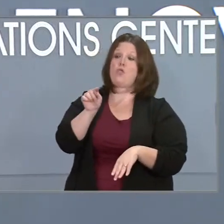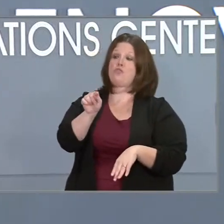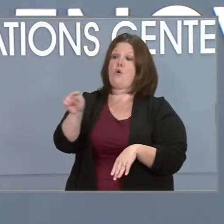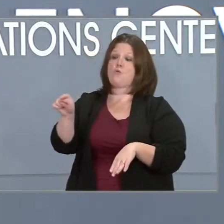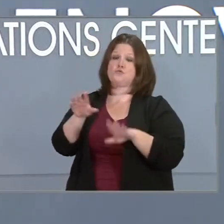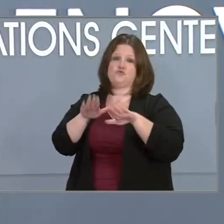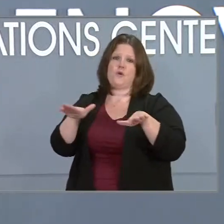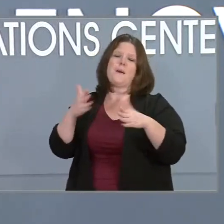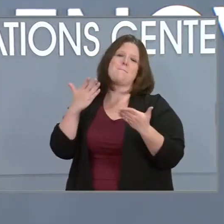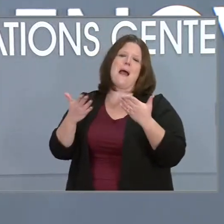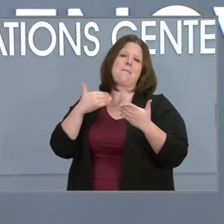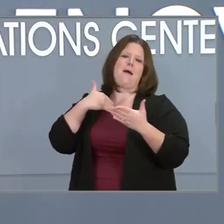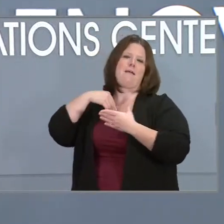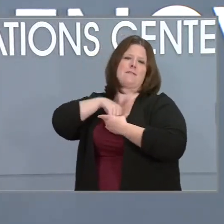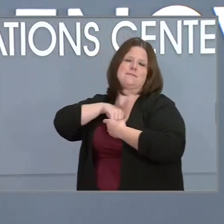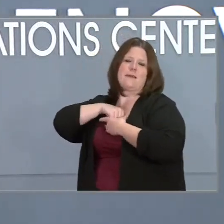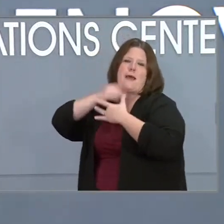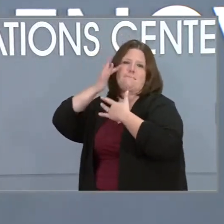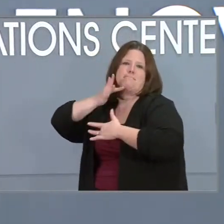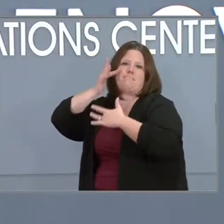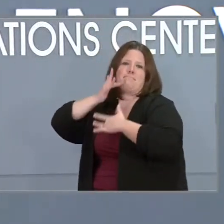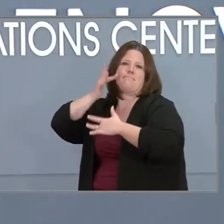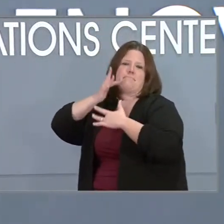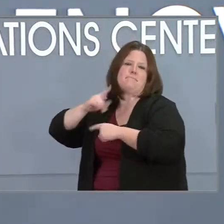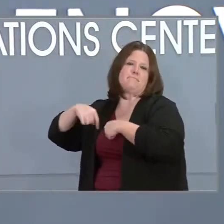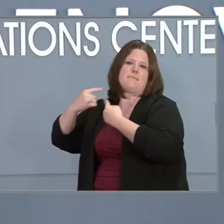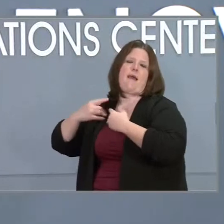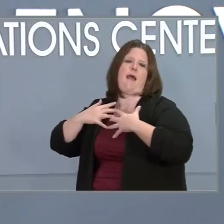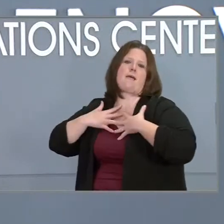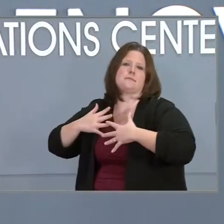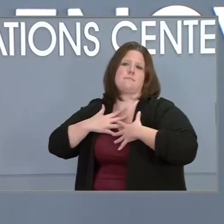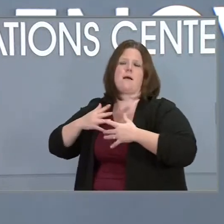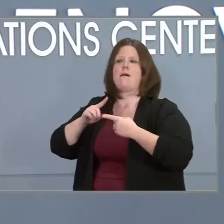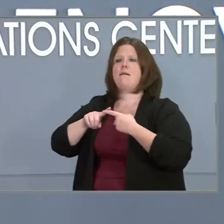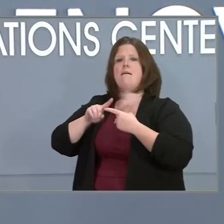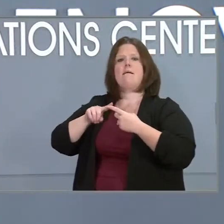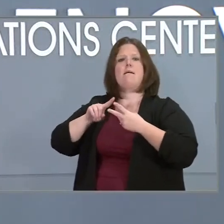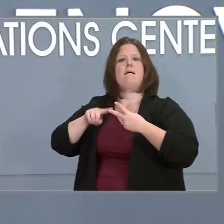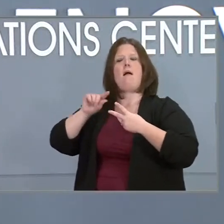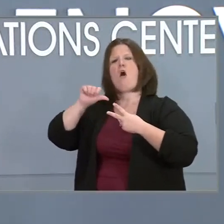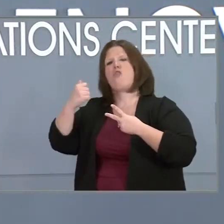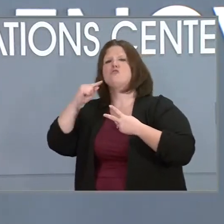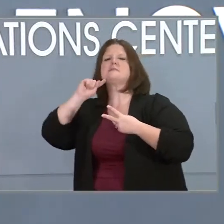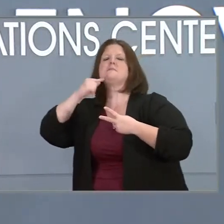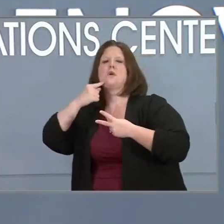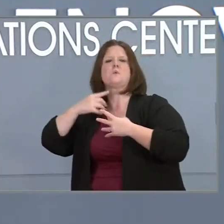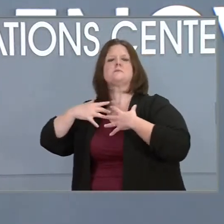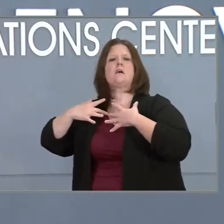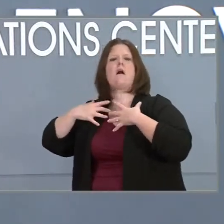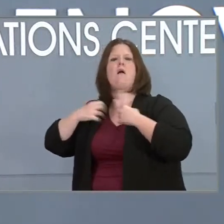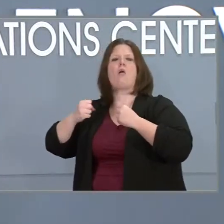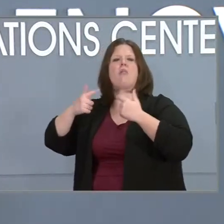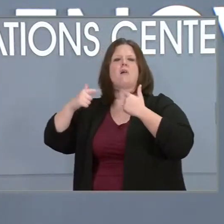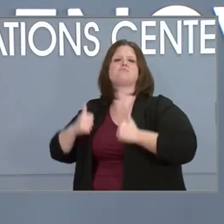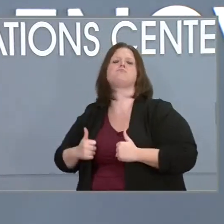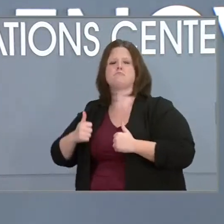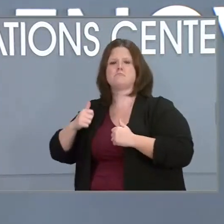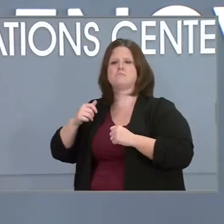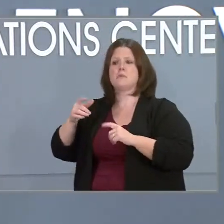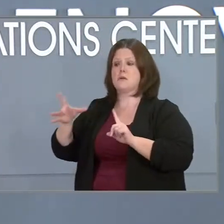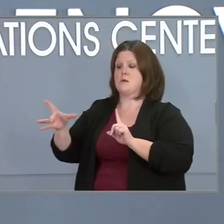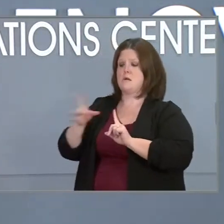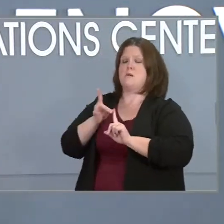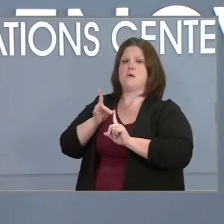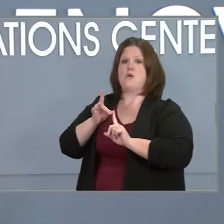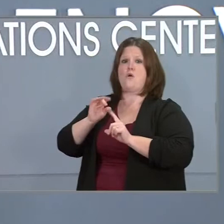some underlying medical conditions in addition, asthma or other severe types of medical conditions. When they get COVID